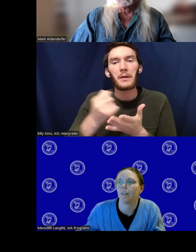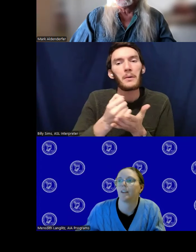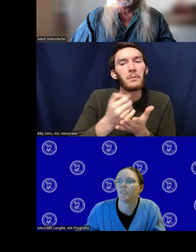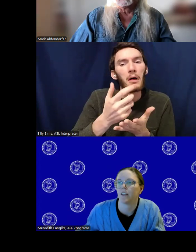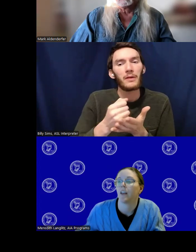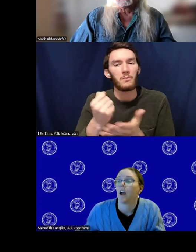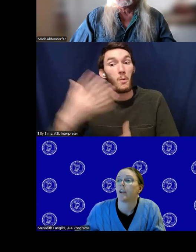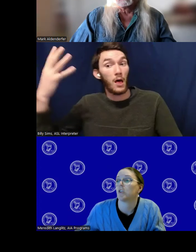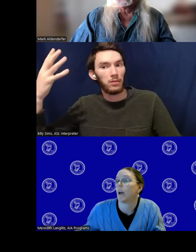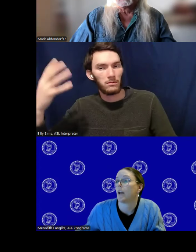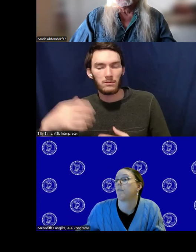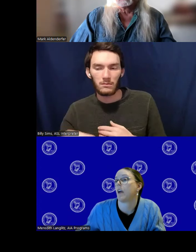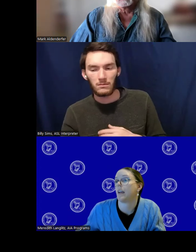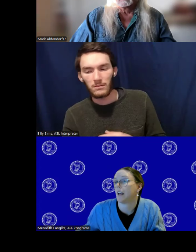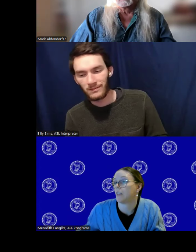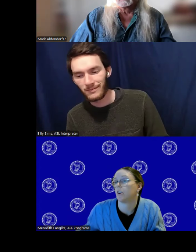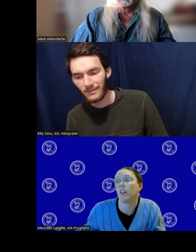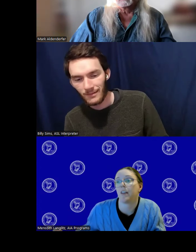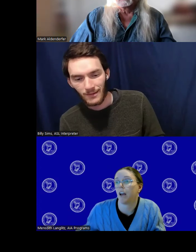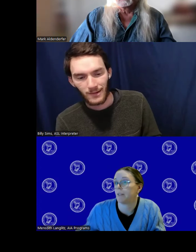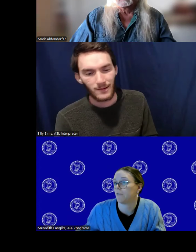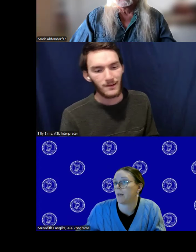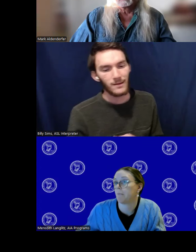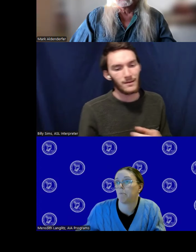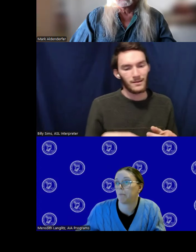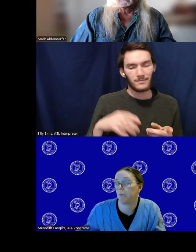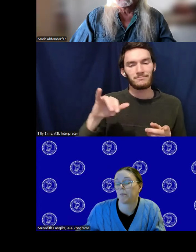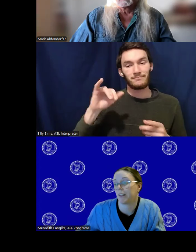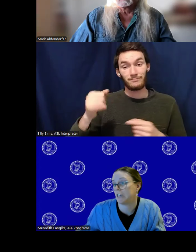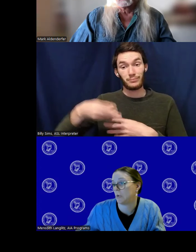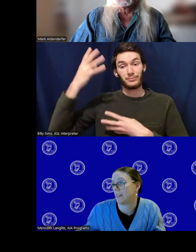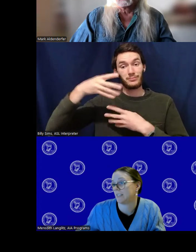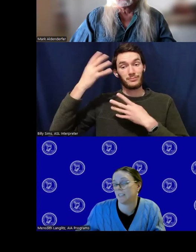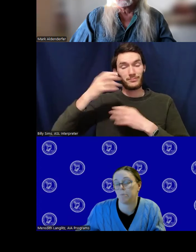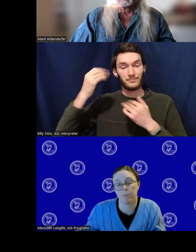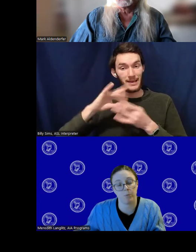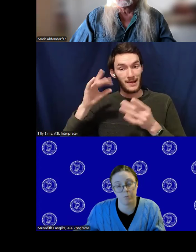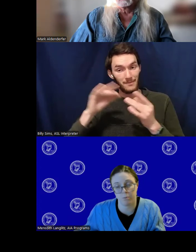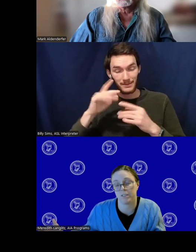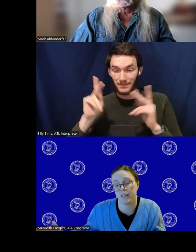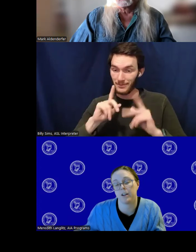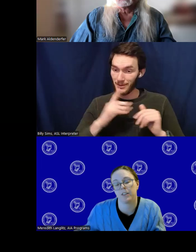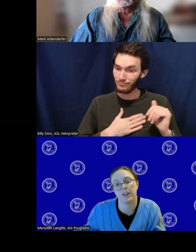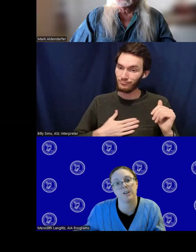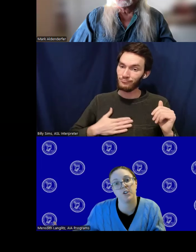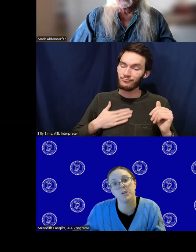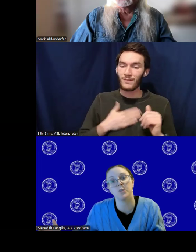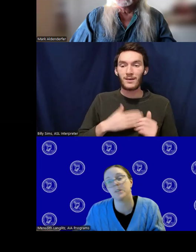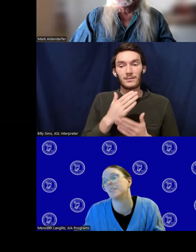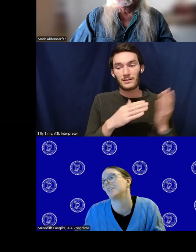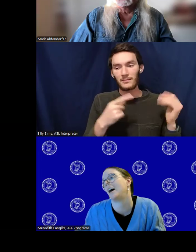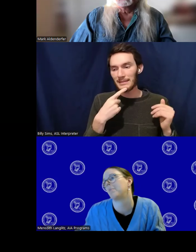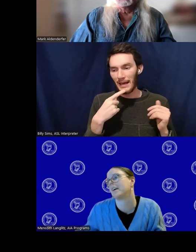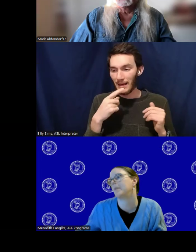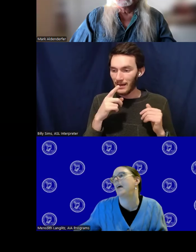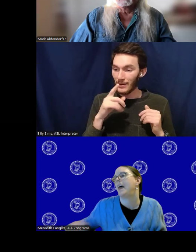okay, very interesting. All right, so there are a lot of comments flying, but people really enjoyed this, and some people were saying they're new